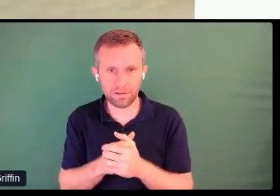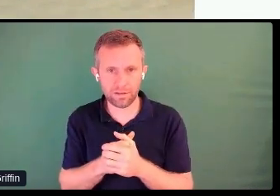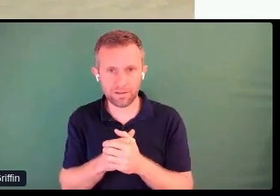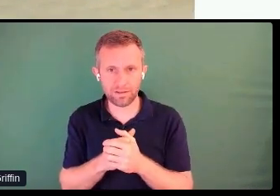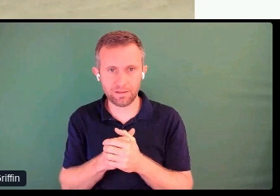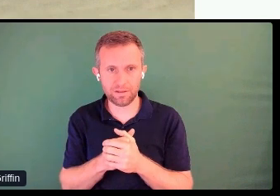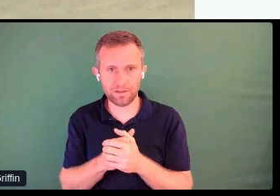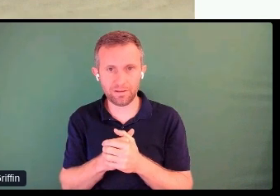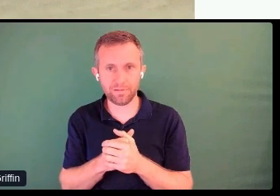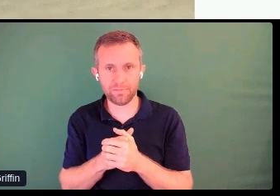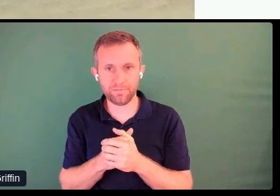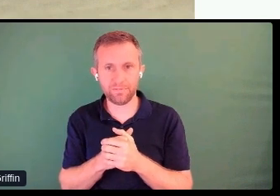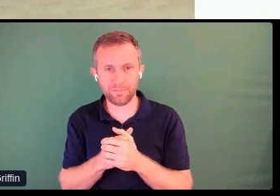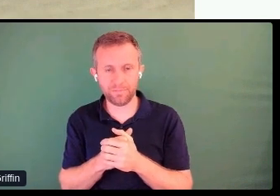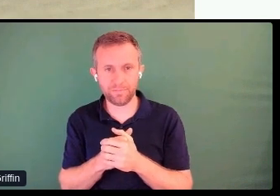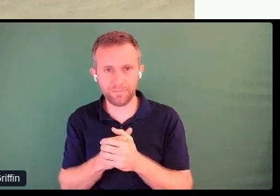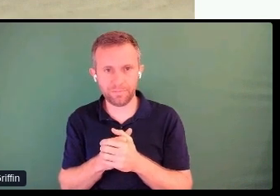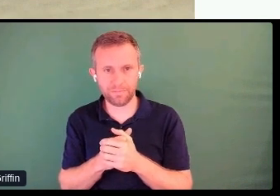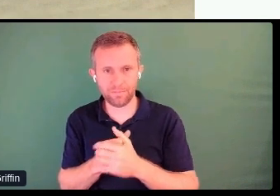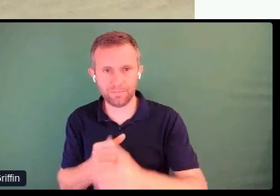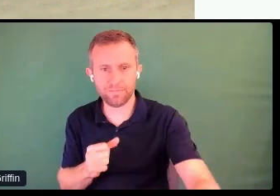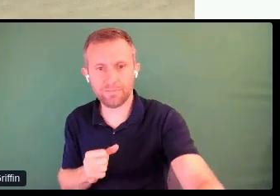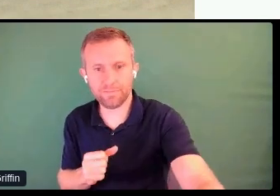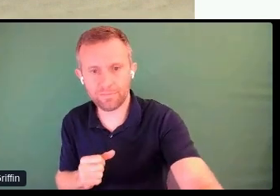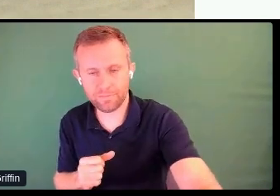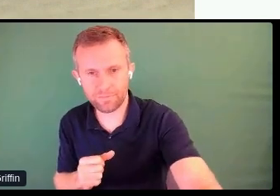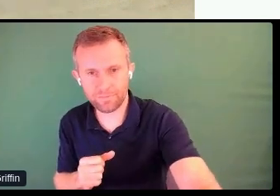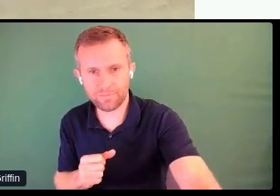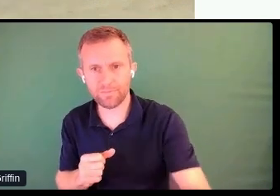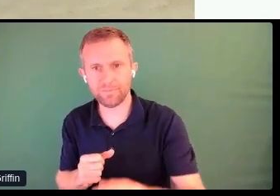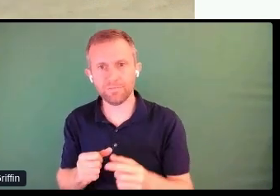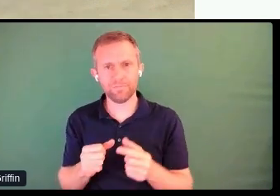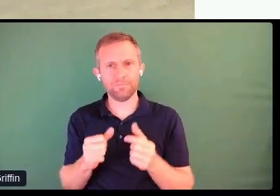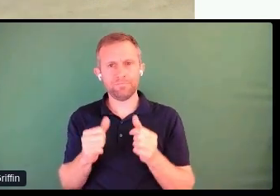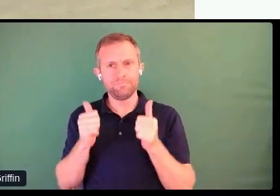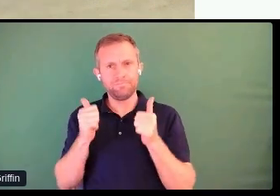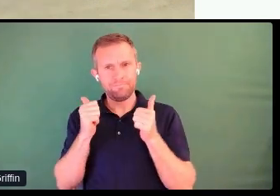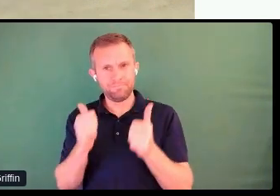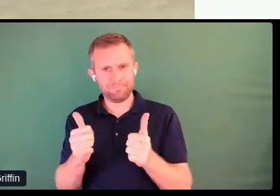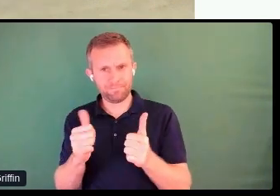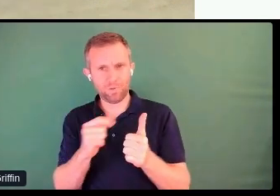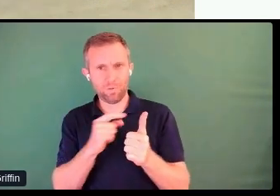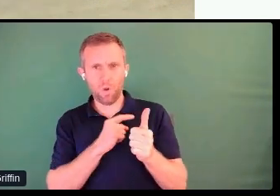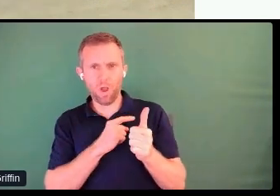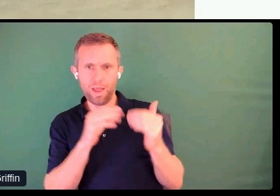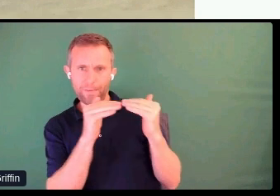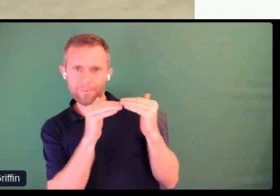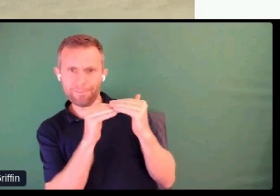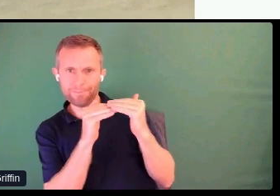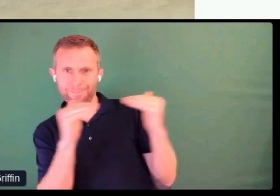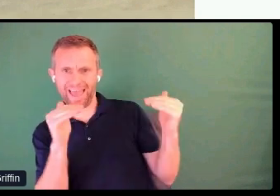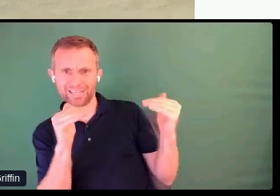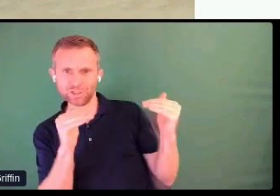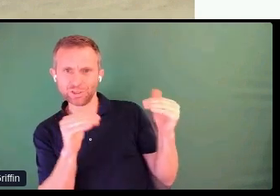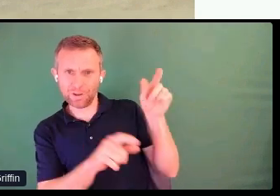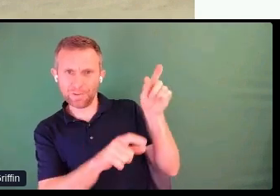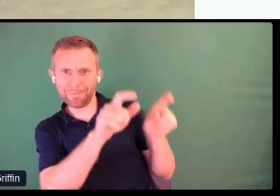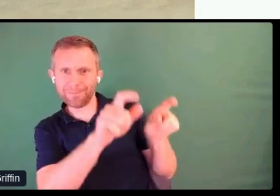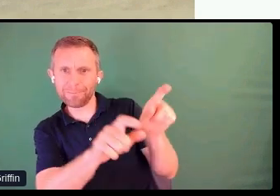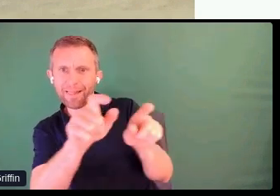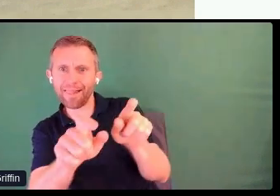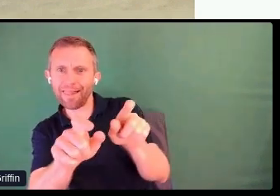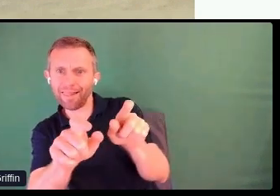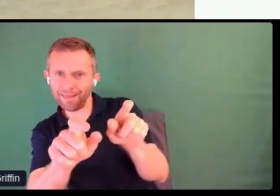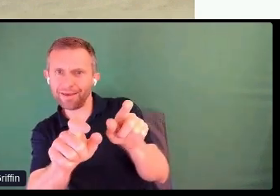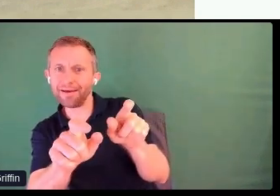particularly interesting when it comes to offering great customization opportunities, because we're all very different. And let us embrace and